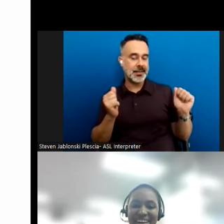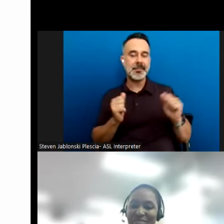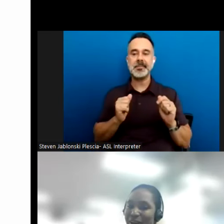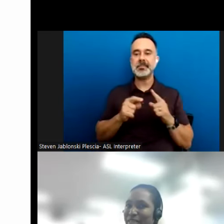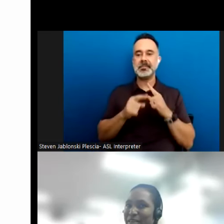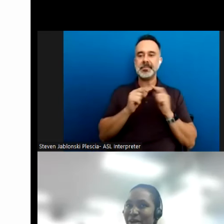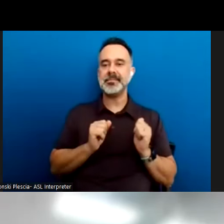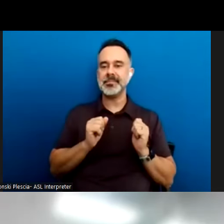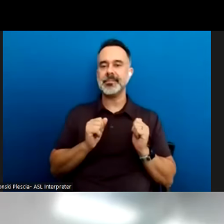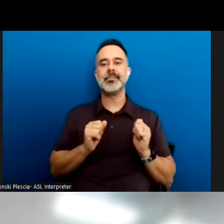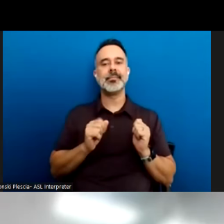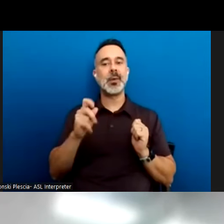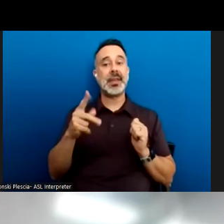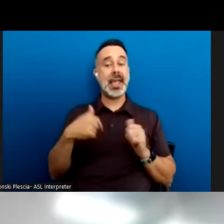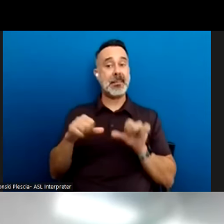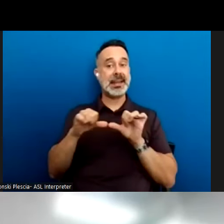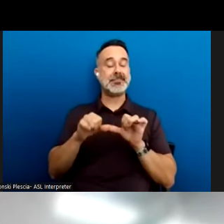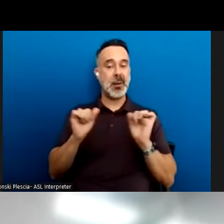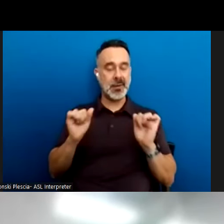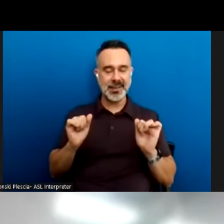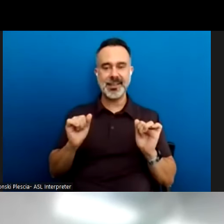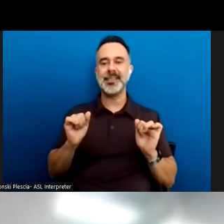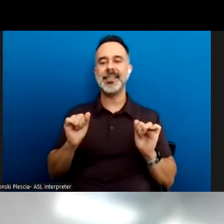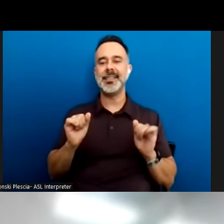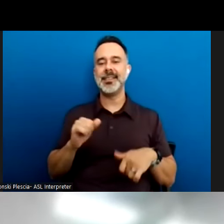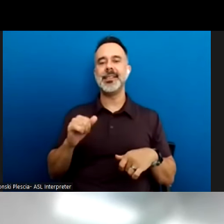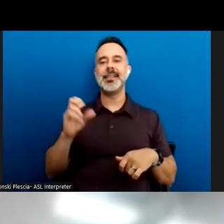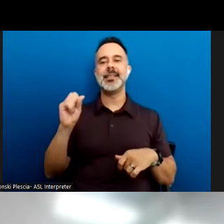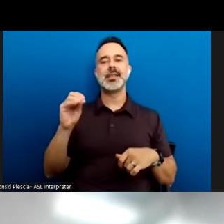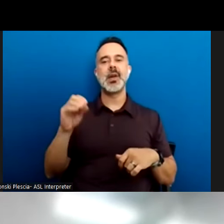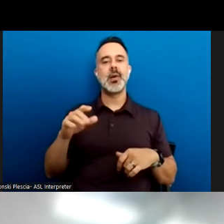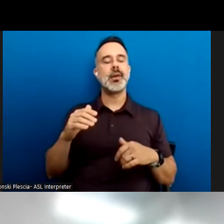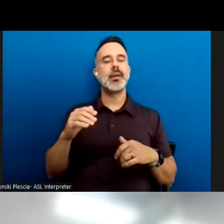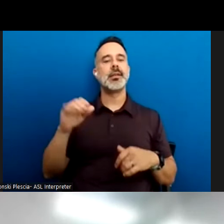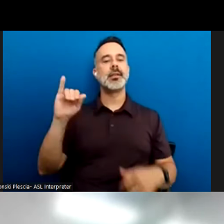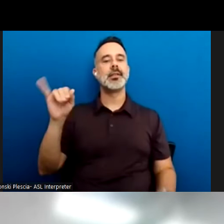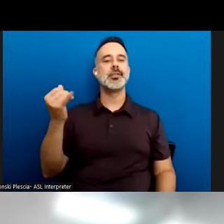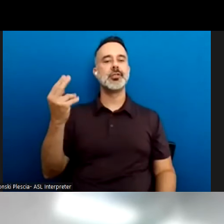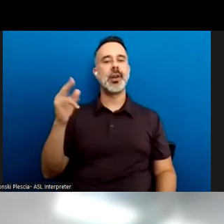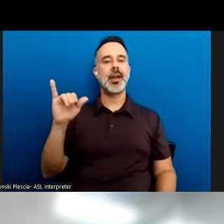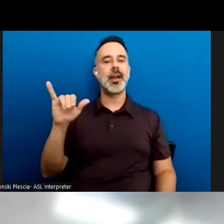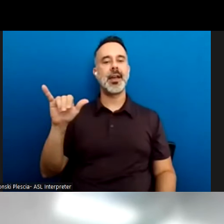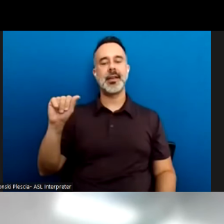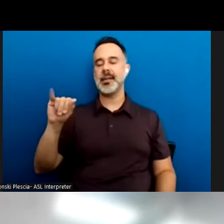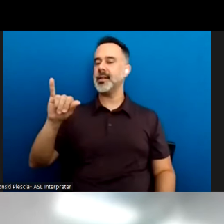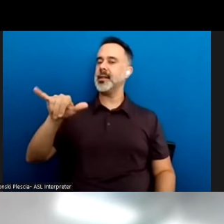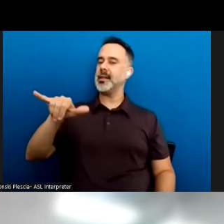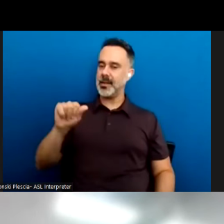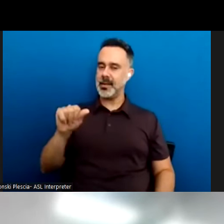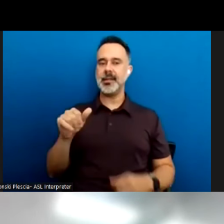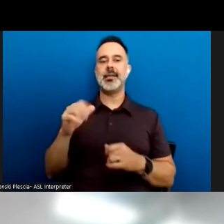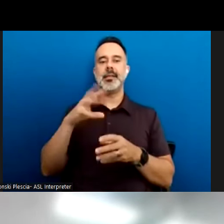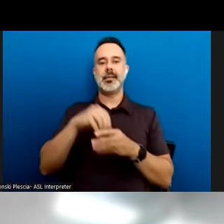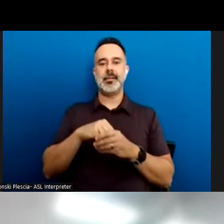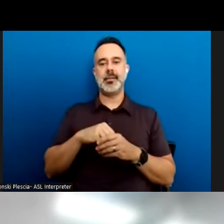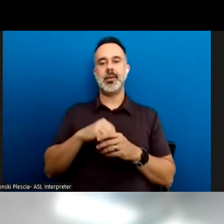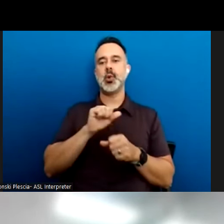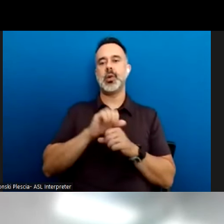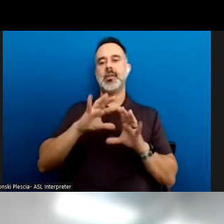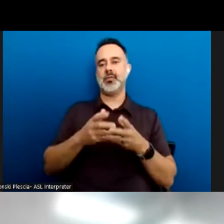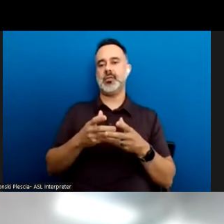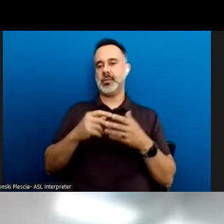All right, well, I'm gonna keep going then. So Jaya was part of Workforce Development Center. So she did intern, but we did do